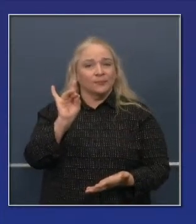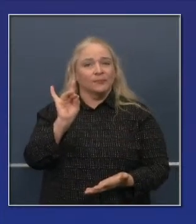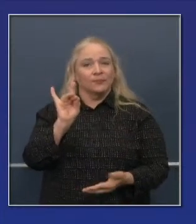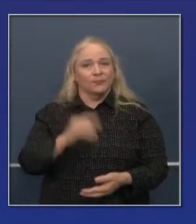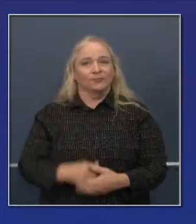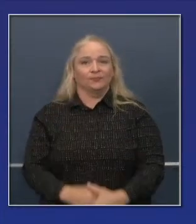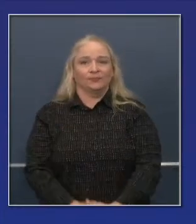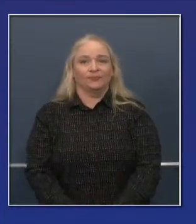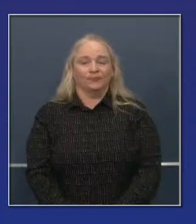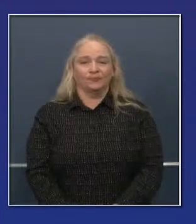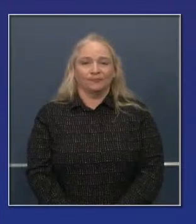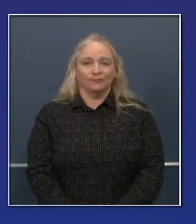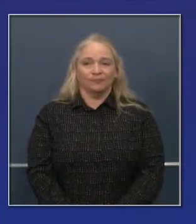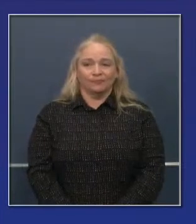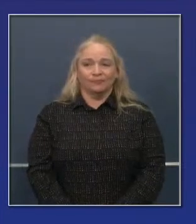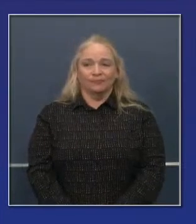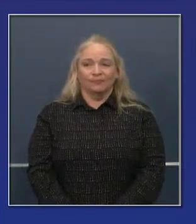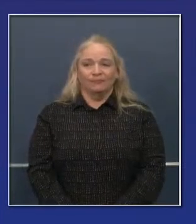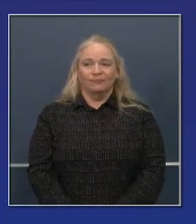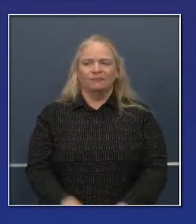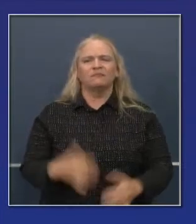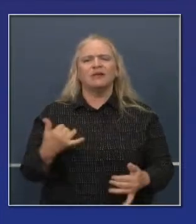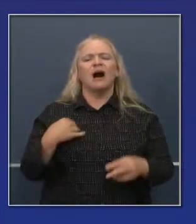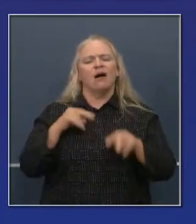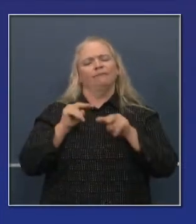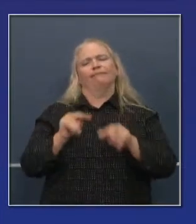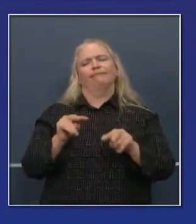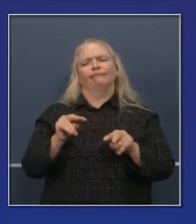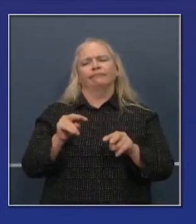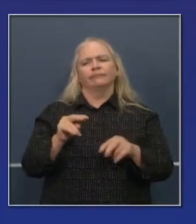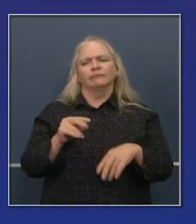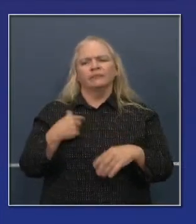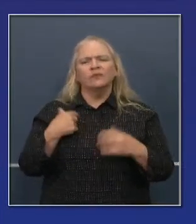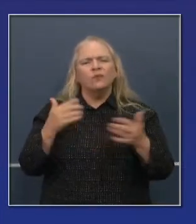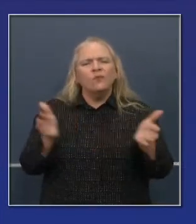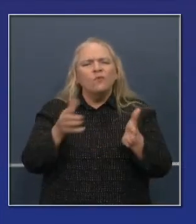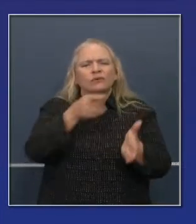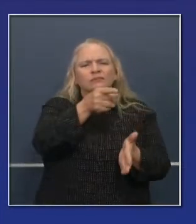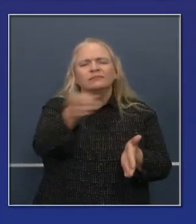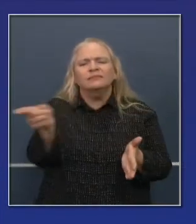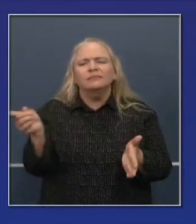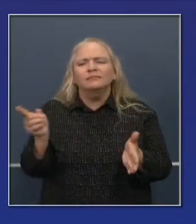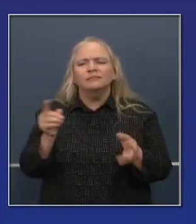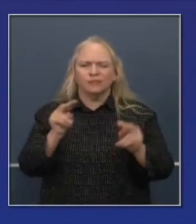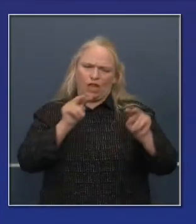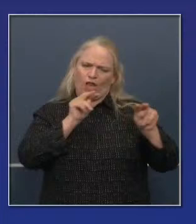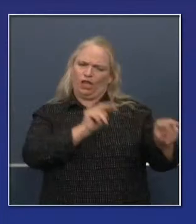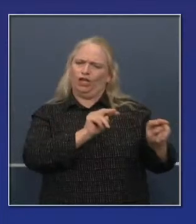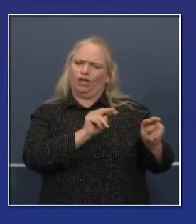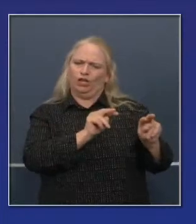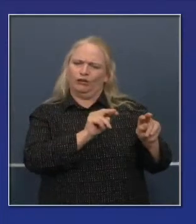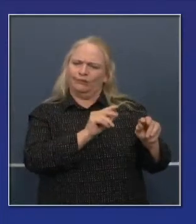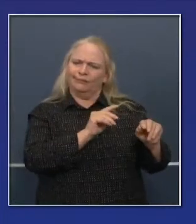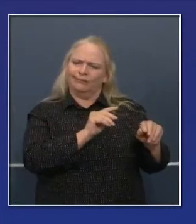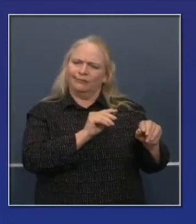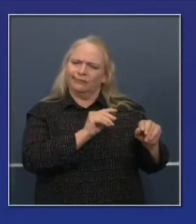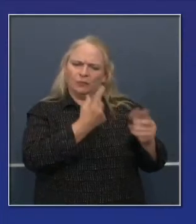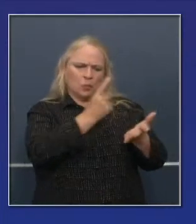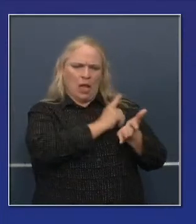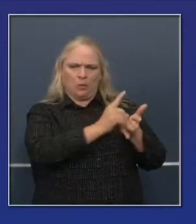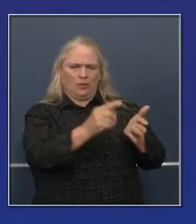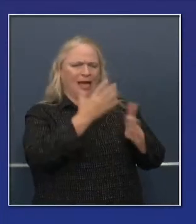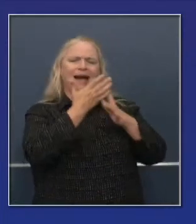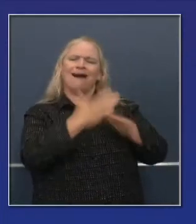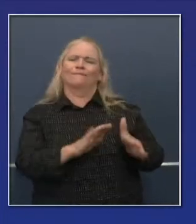now tending to disproportionately encourage you to focus on the 7-day trends and average, as these numbers can go up